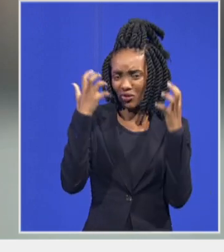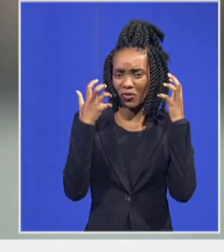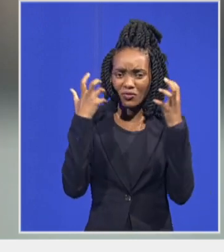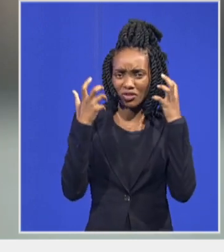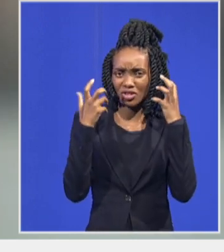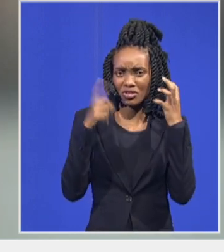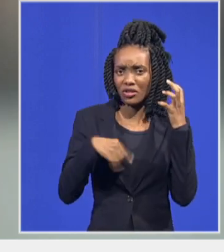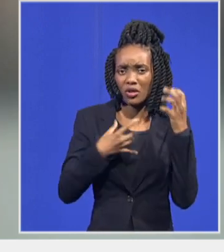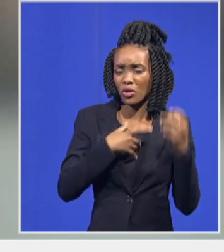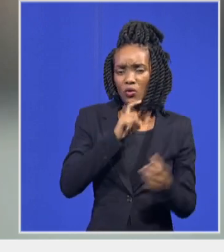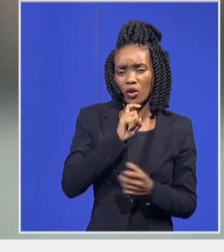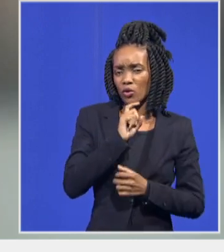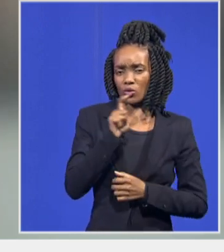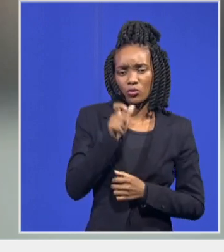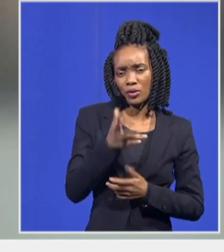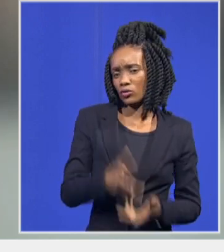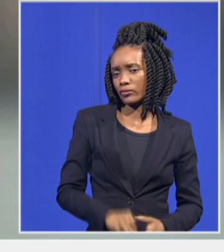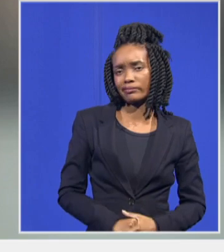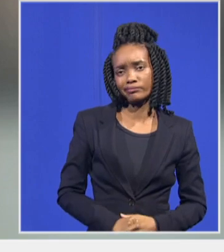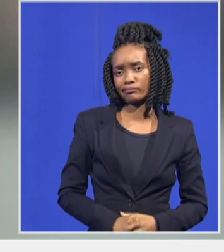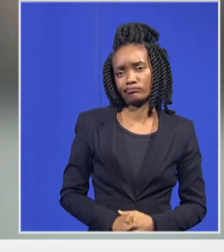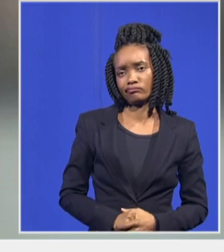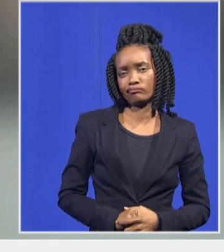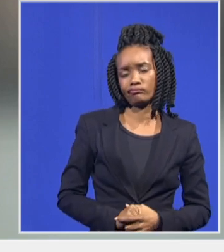words ourselves.